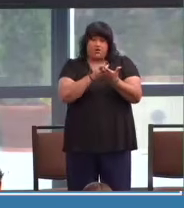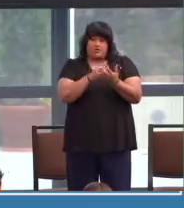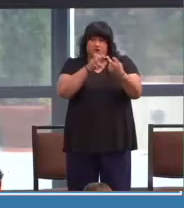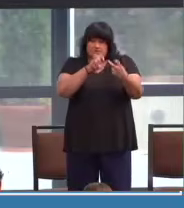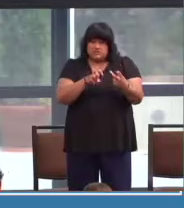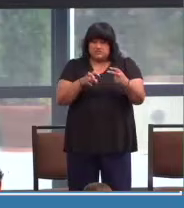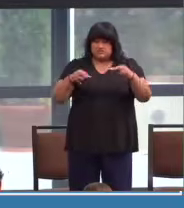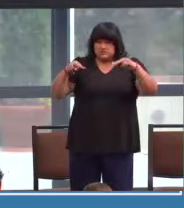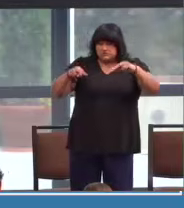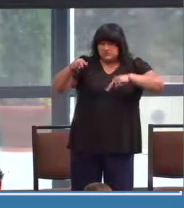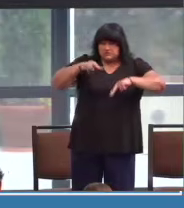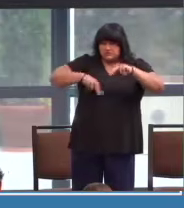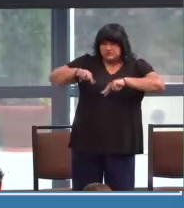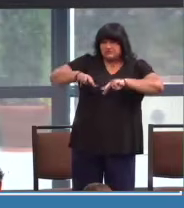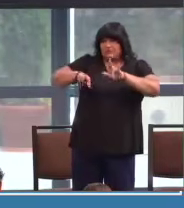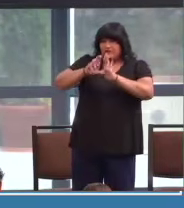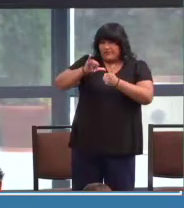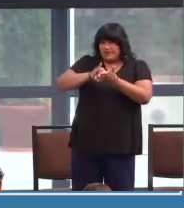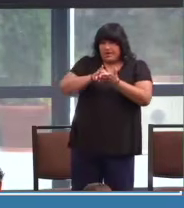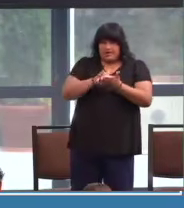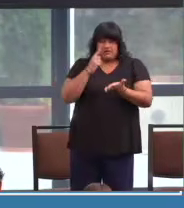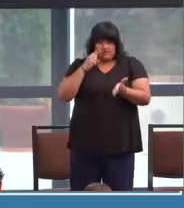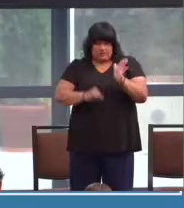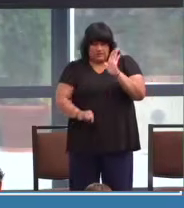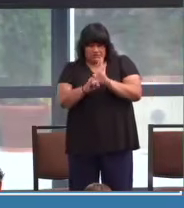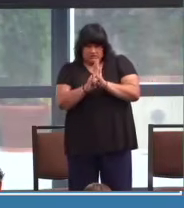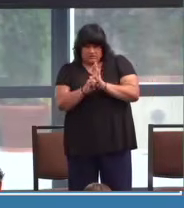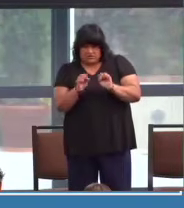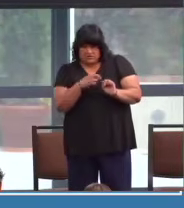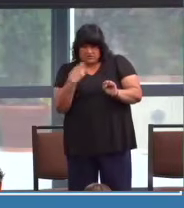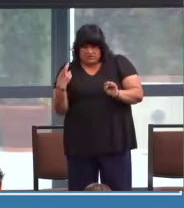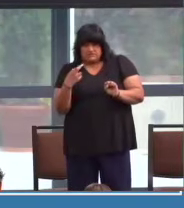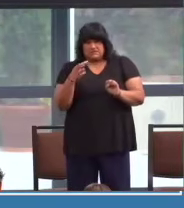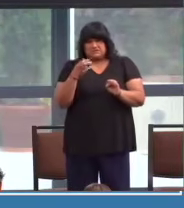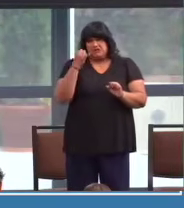kind of determining the potential risks of them. I think that should be fine.